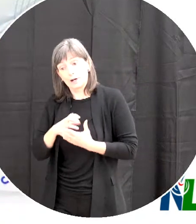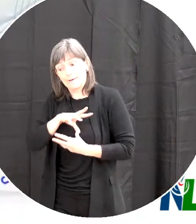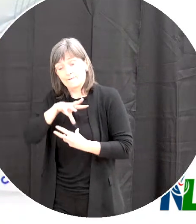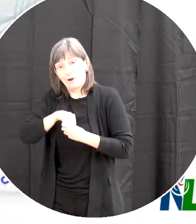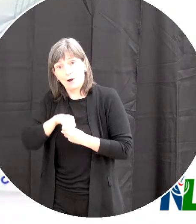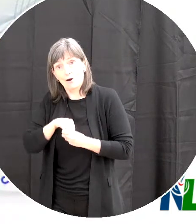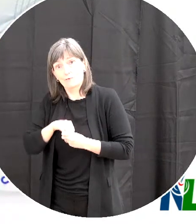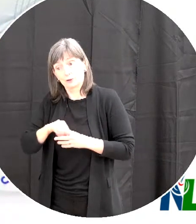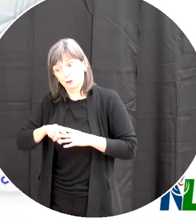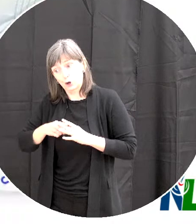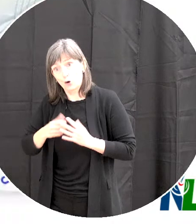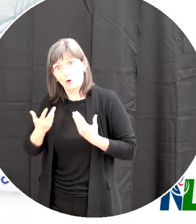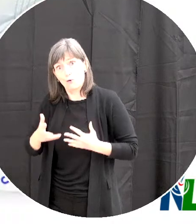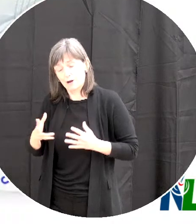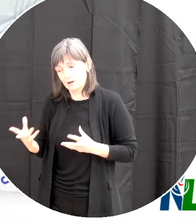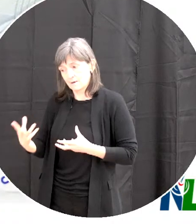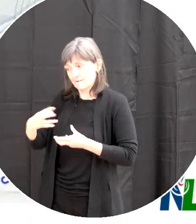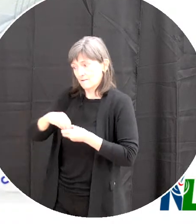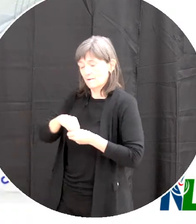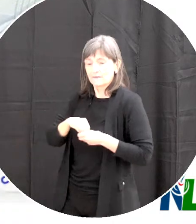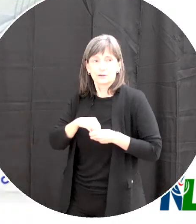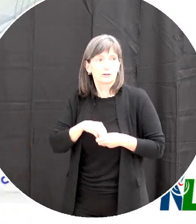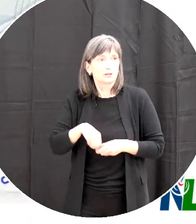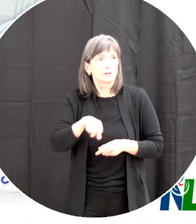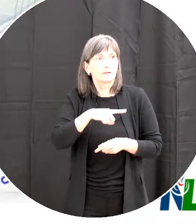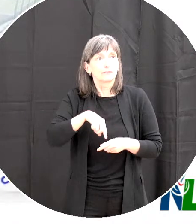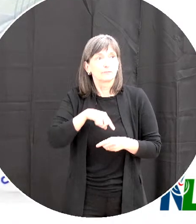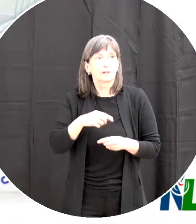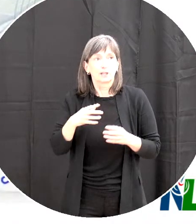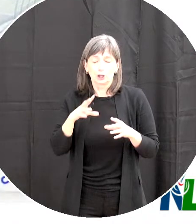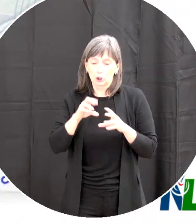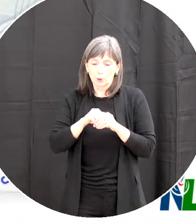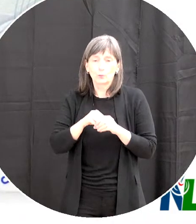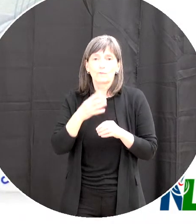creative learning opportunities using the 4 elements of deep learning design.